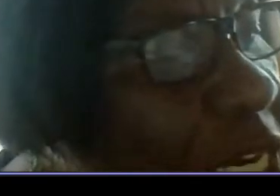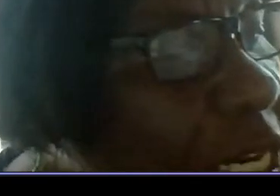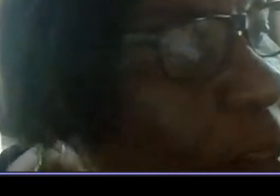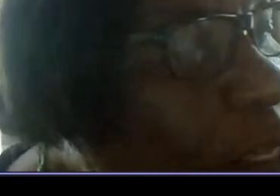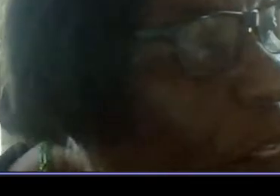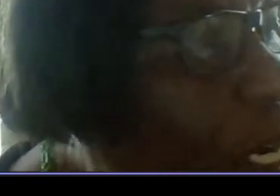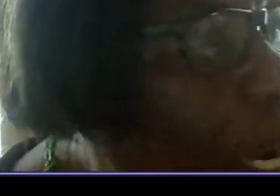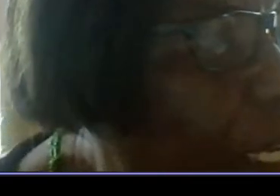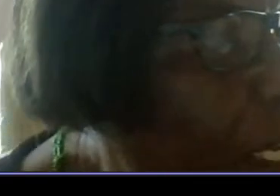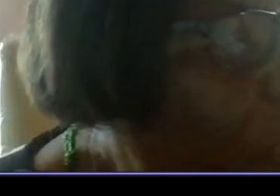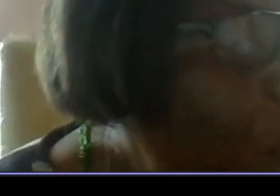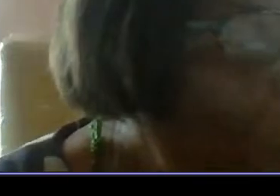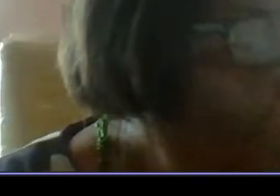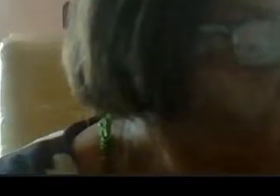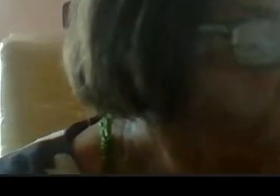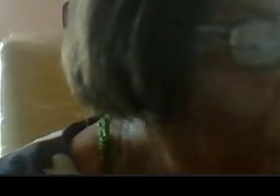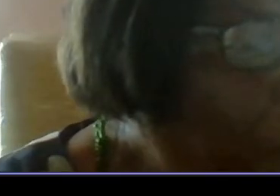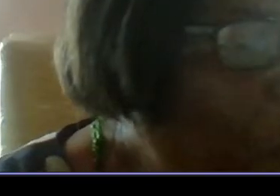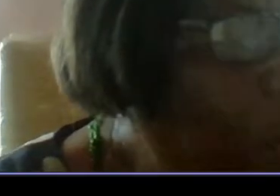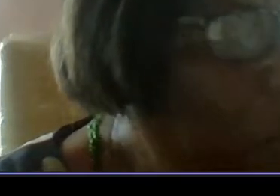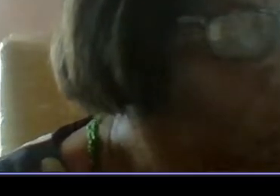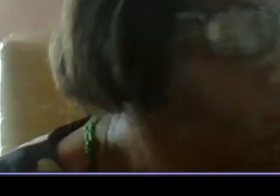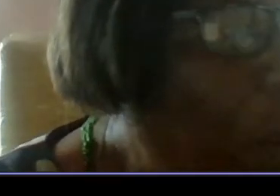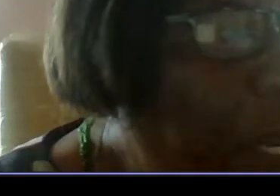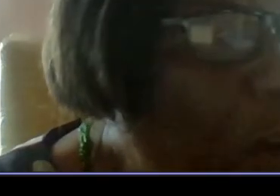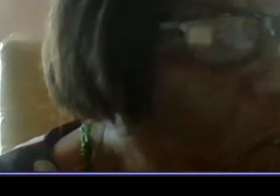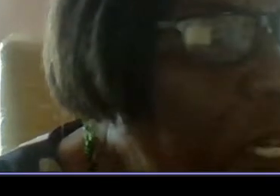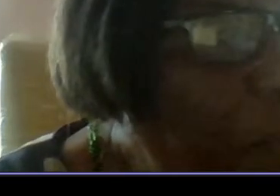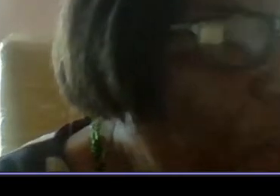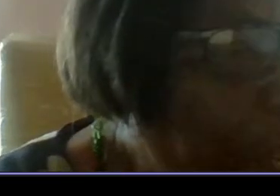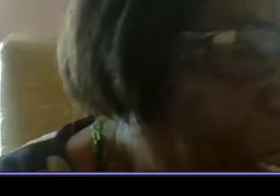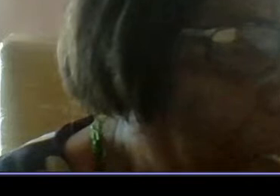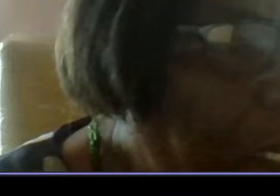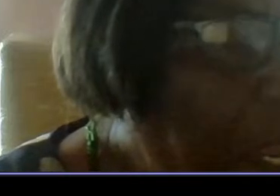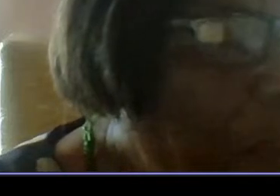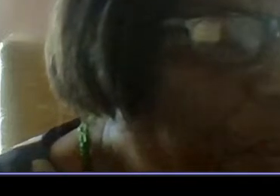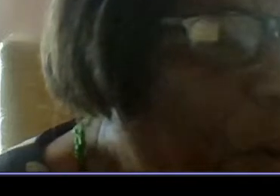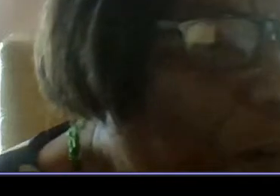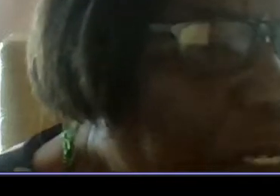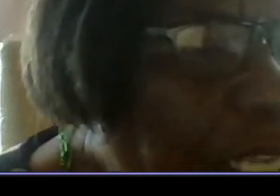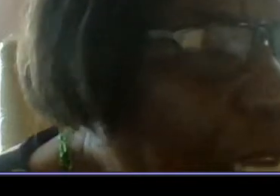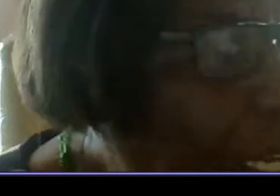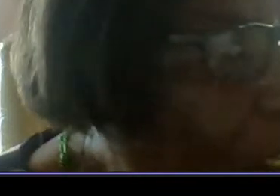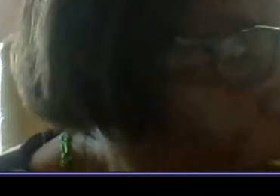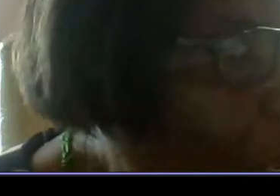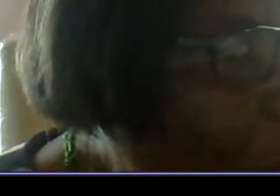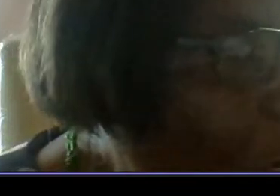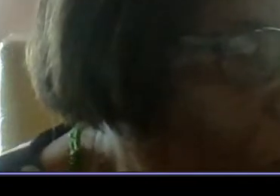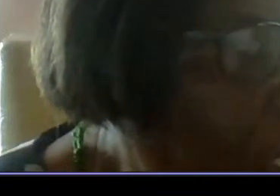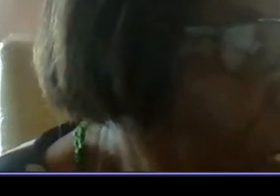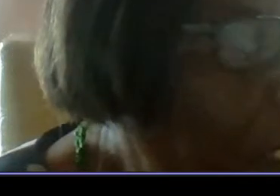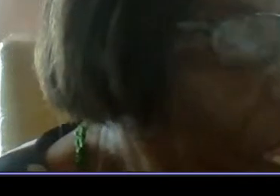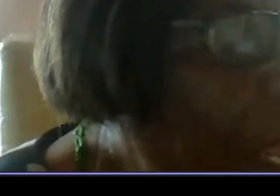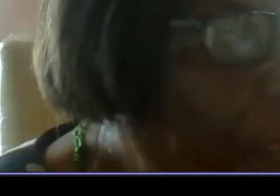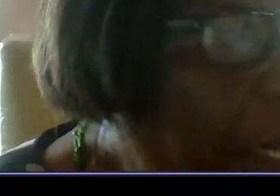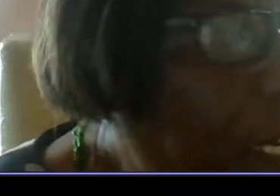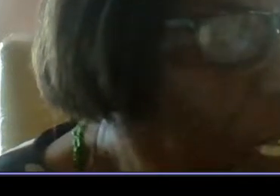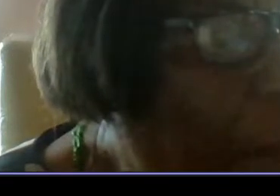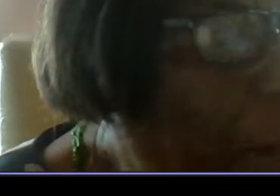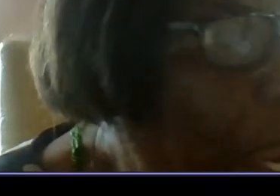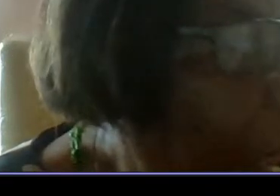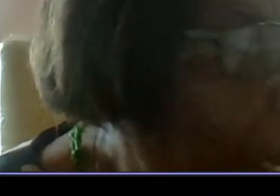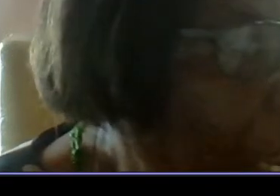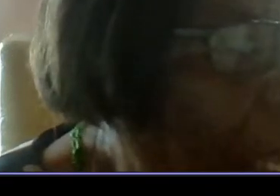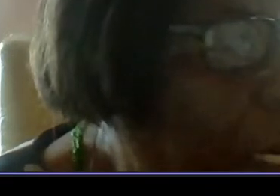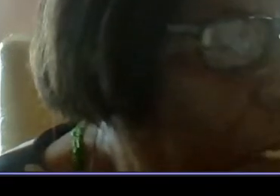communication is needed in this regard. All other programs will be closely monitored through oversight and stakeholder meetings, that